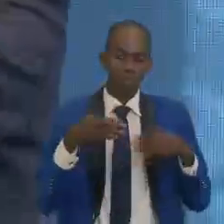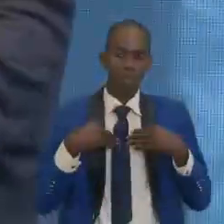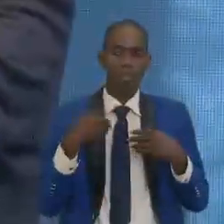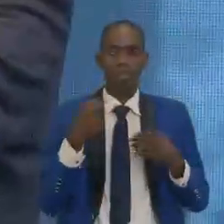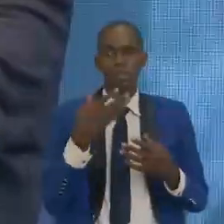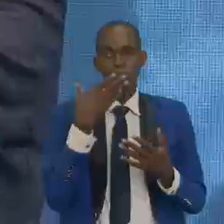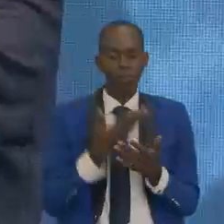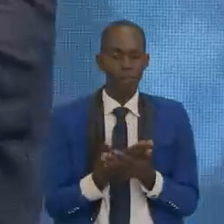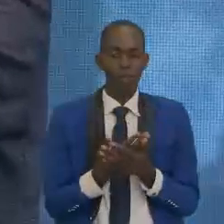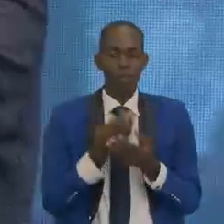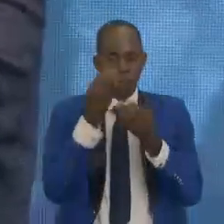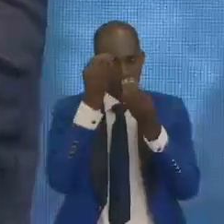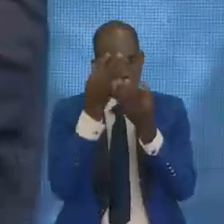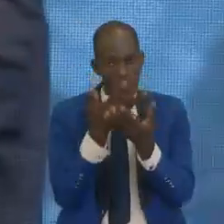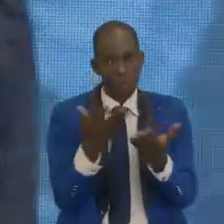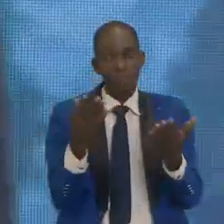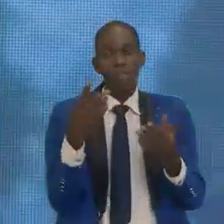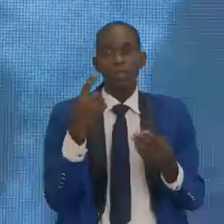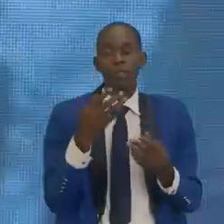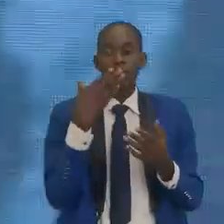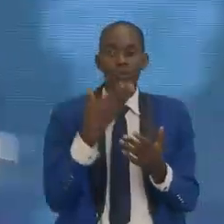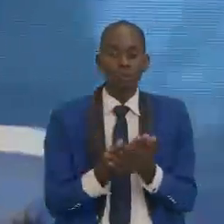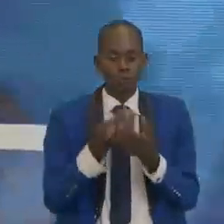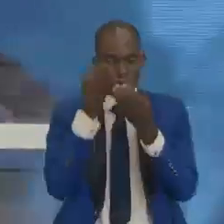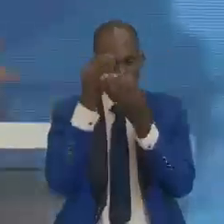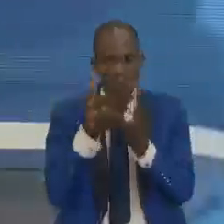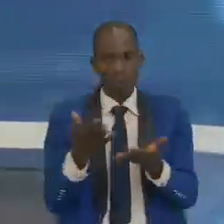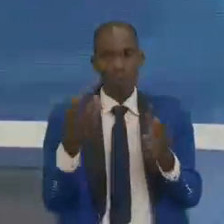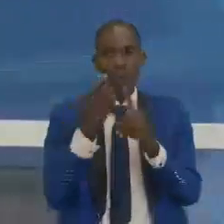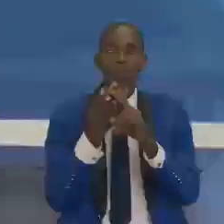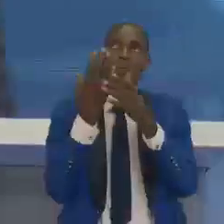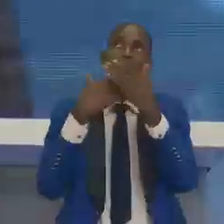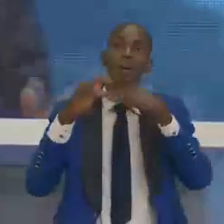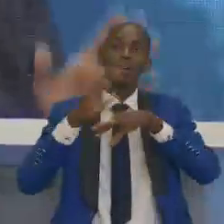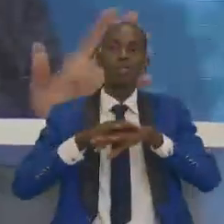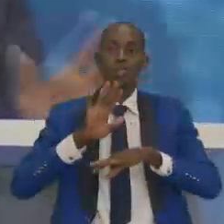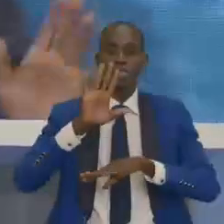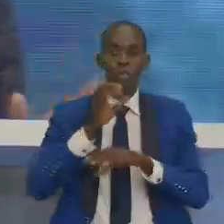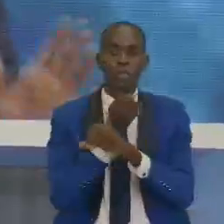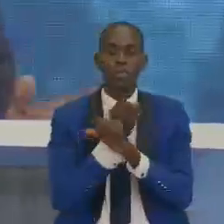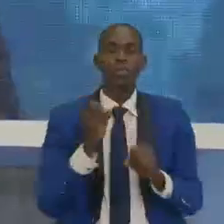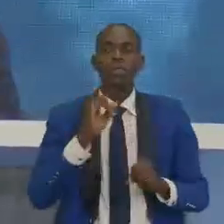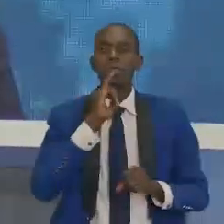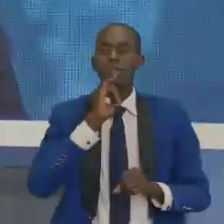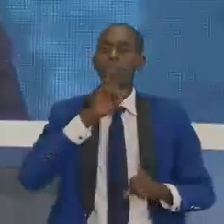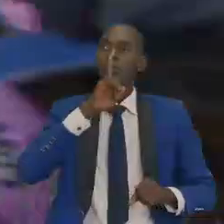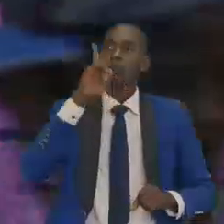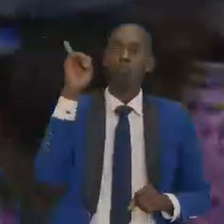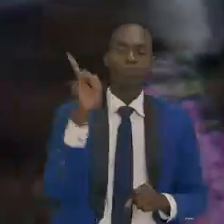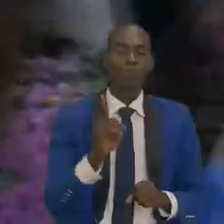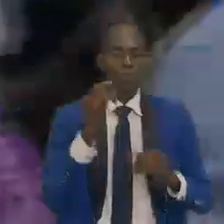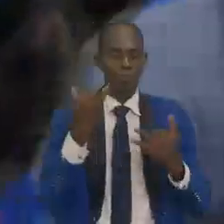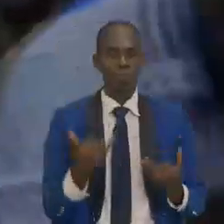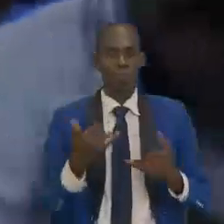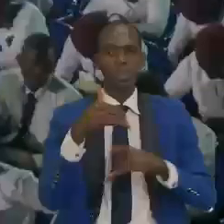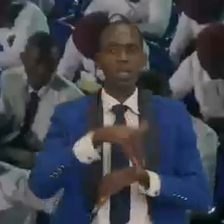the good news from heaven, your salvation is guaranteed